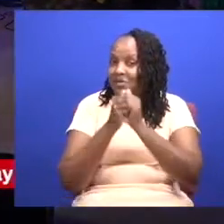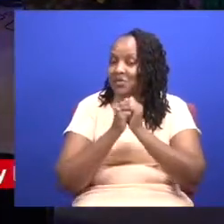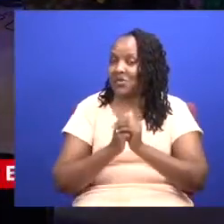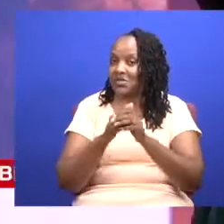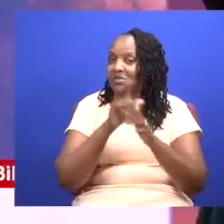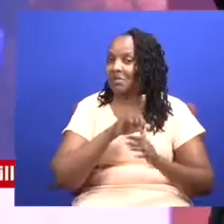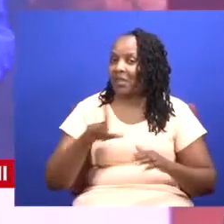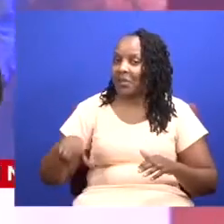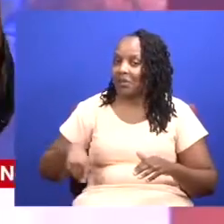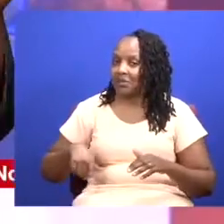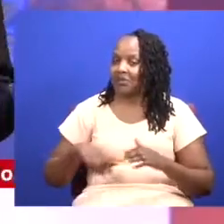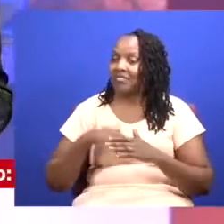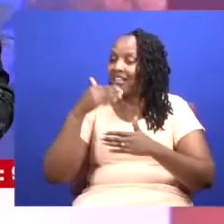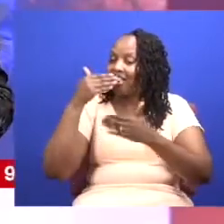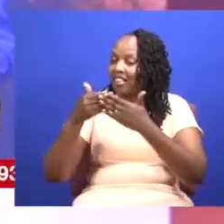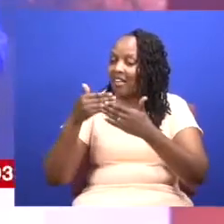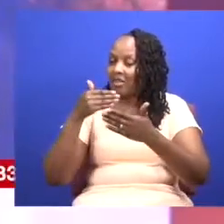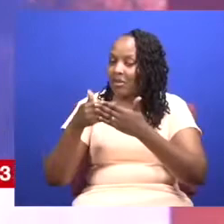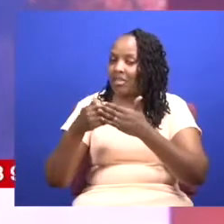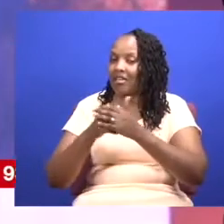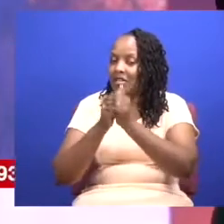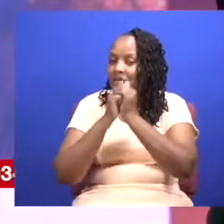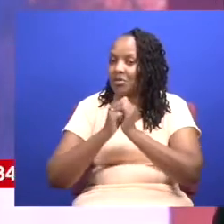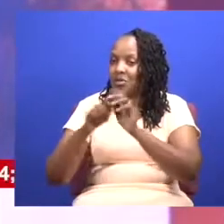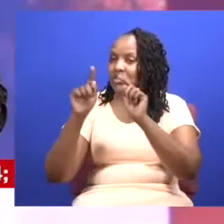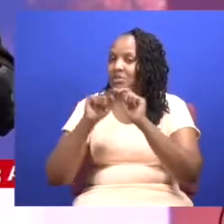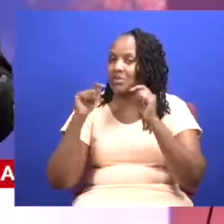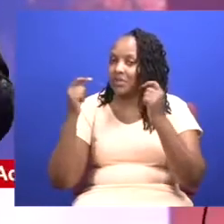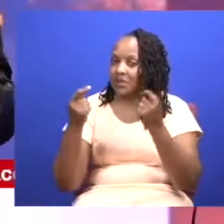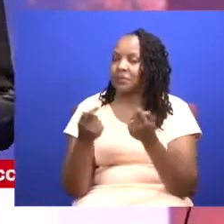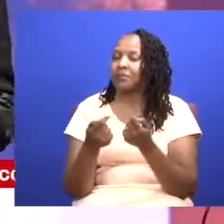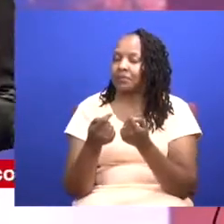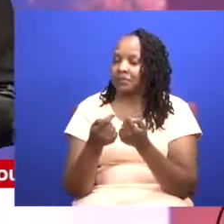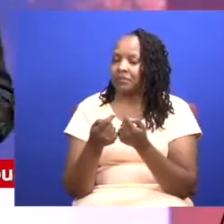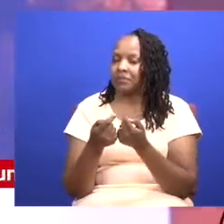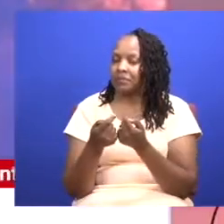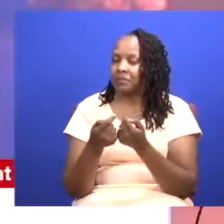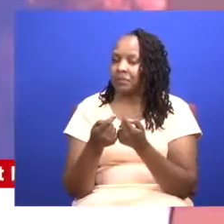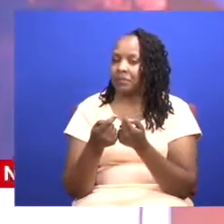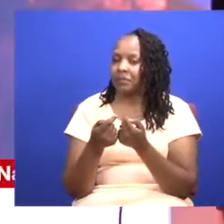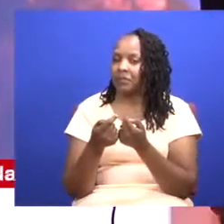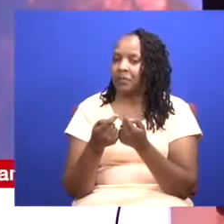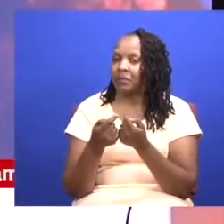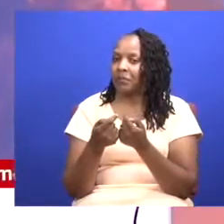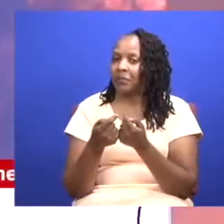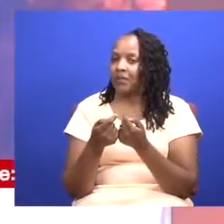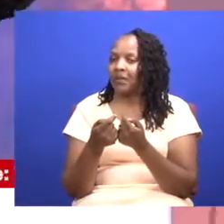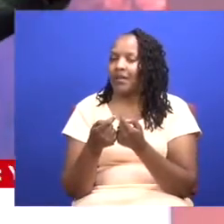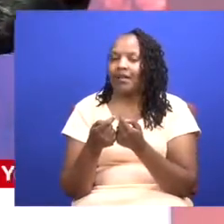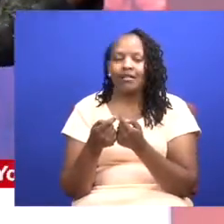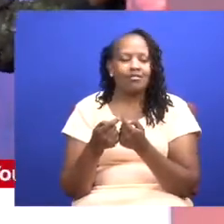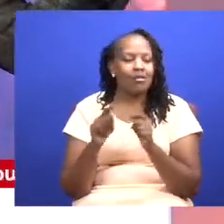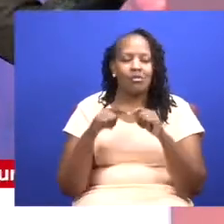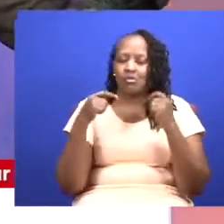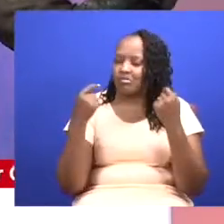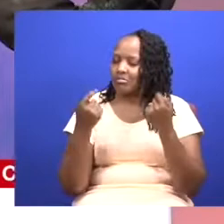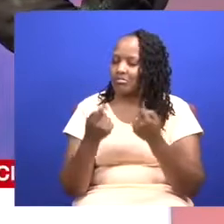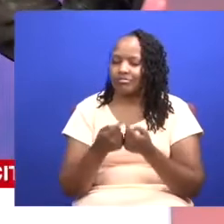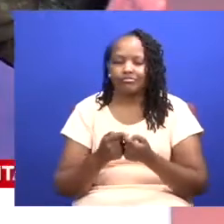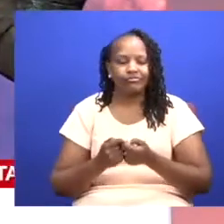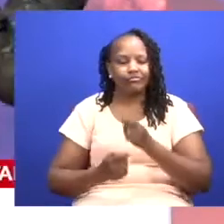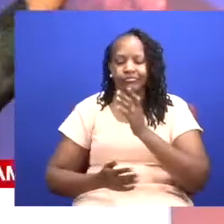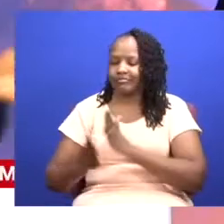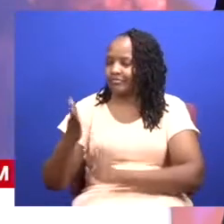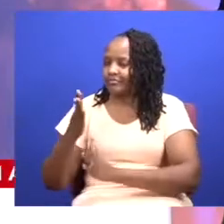Wow, what a great time in worship this morning. Many thanks to our worship team. Thank you for waiting at that place